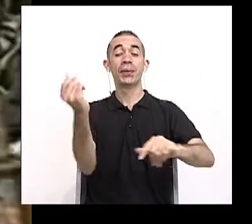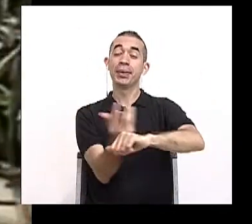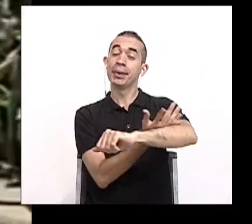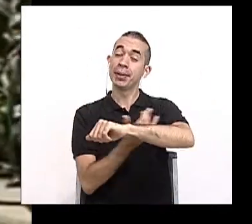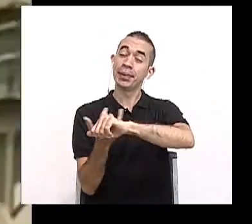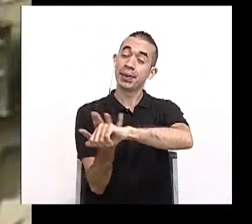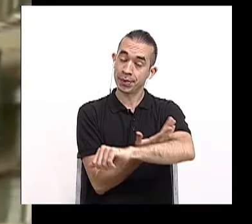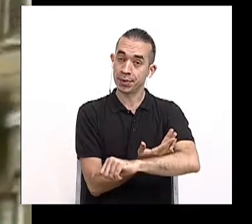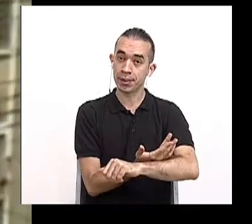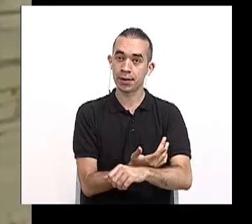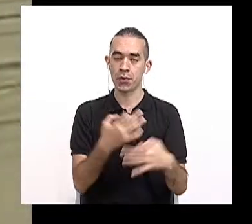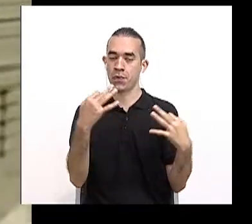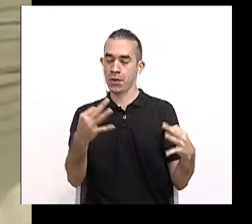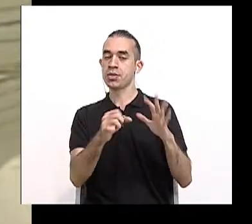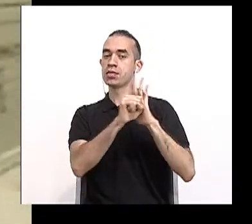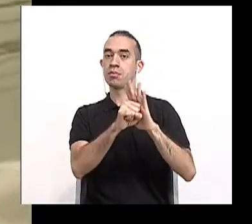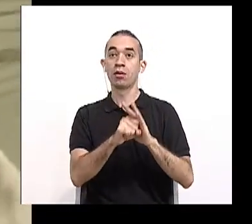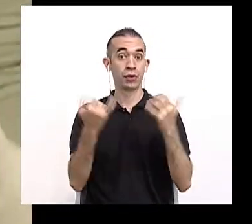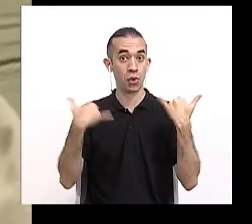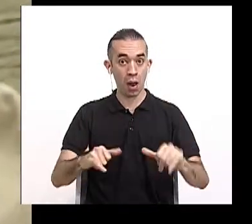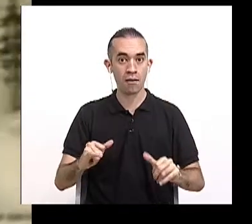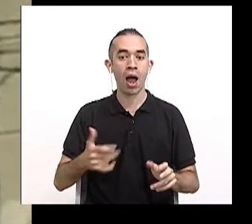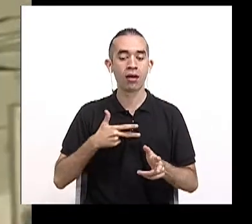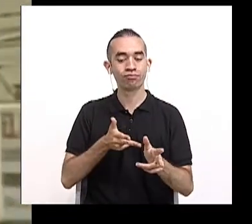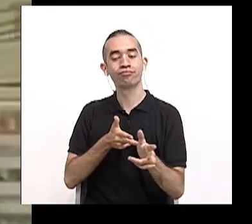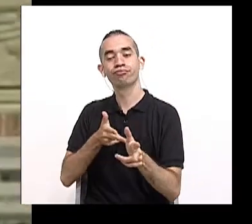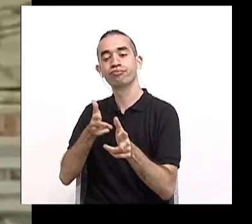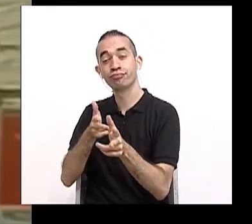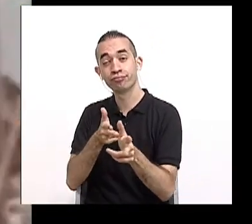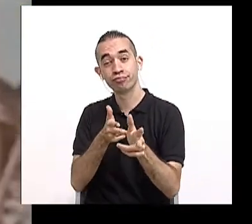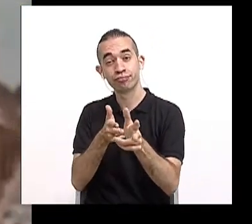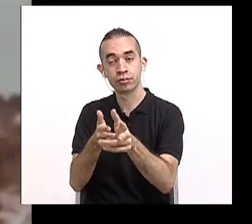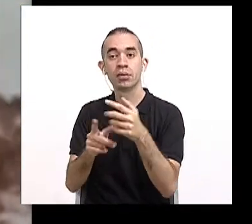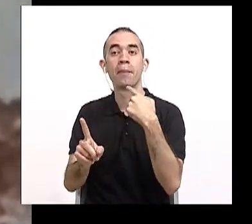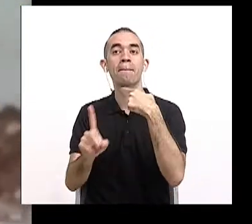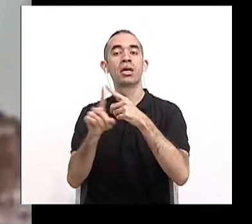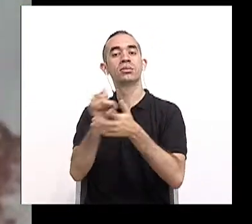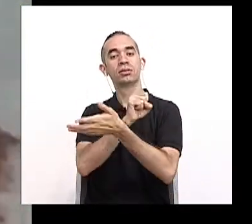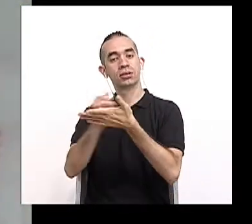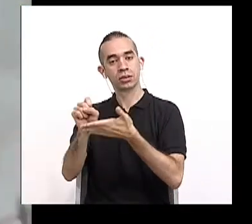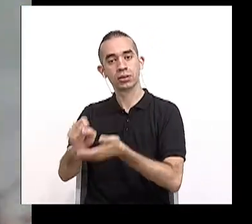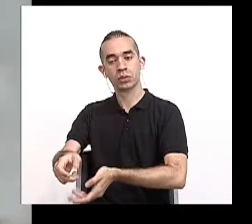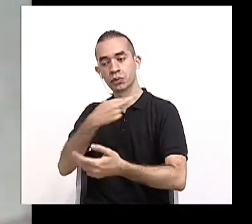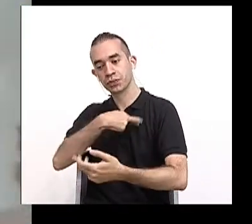feature prominently in parades, as well as religious and secular celebrations.